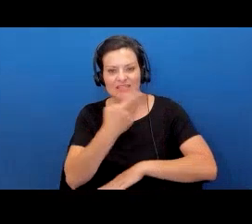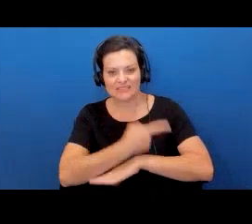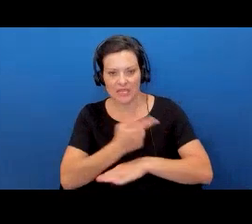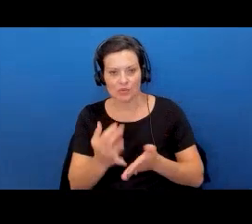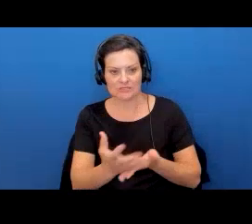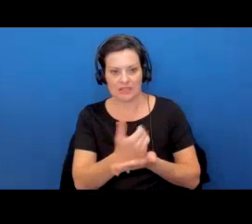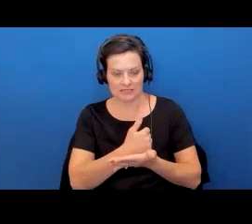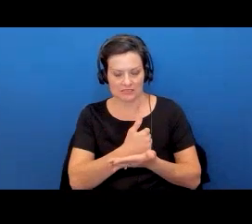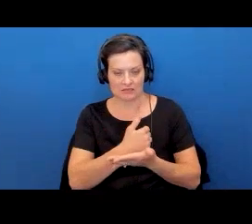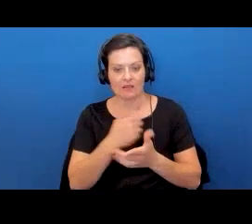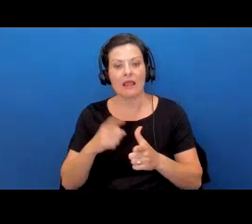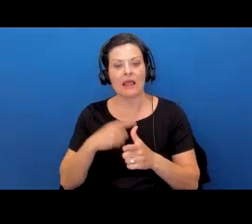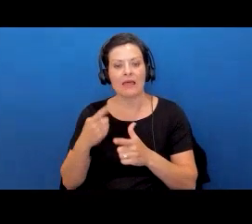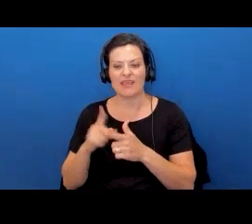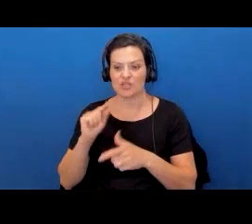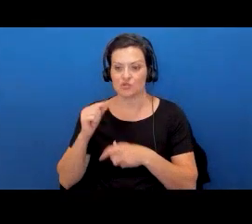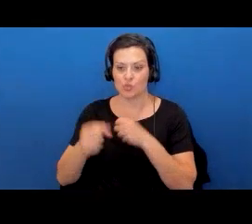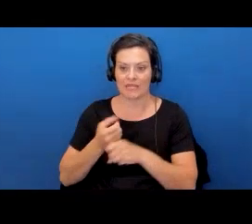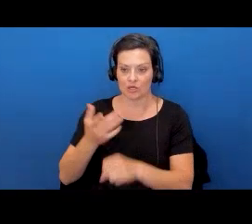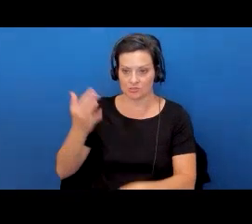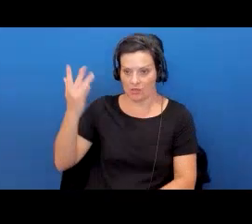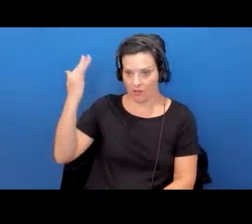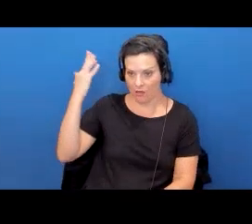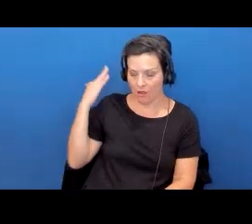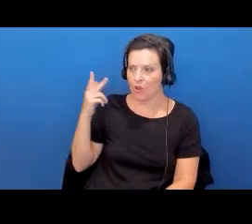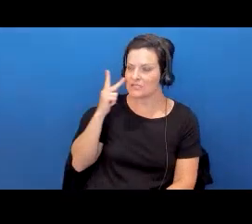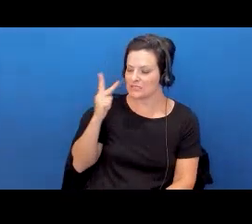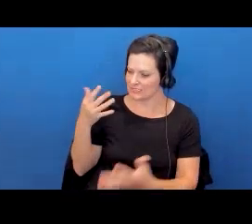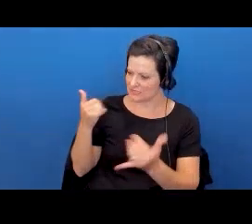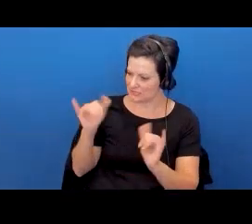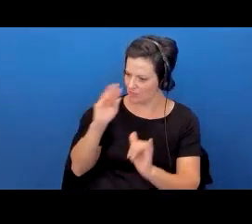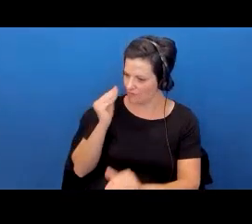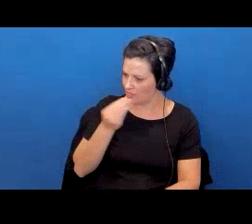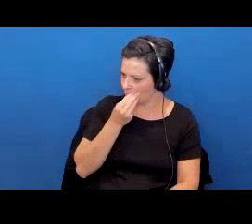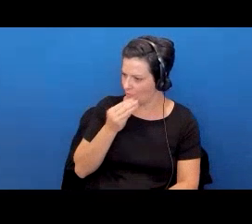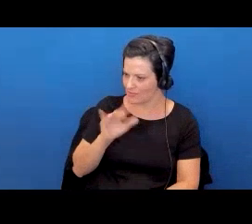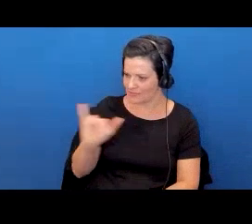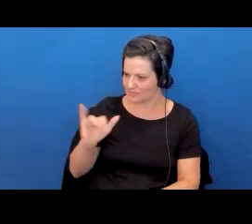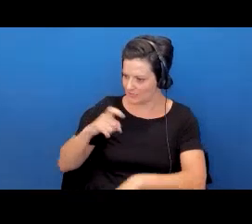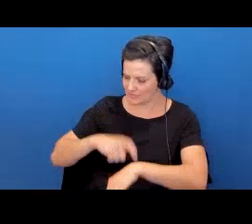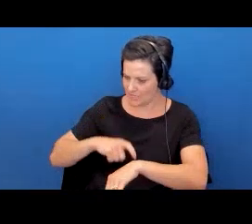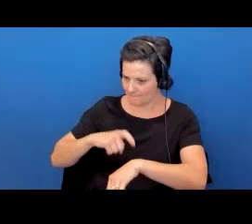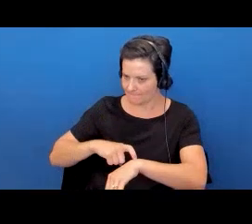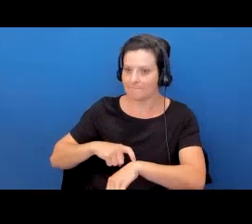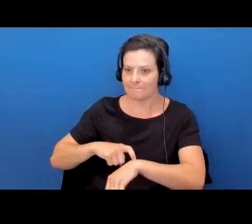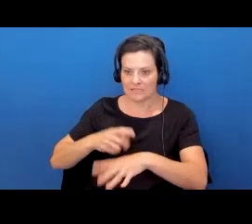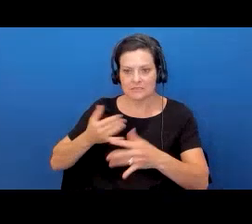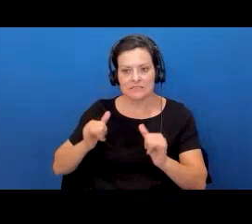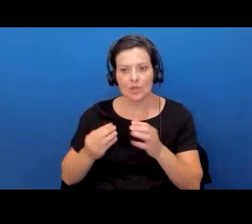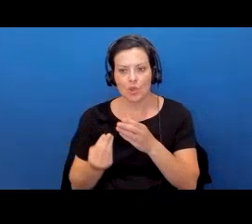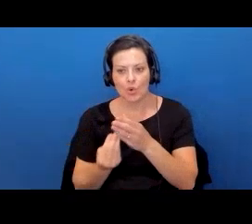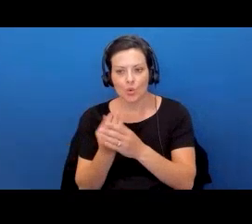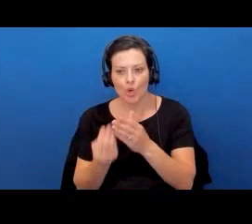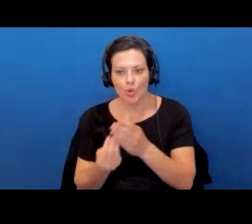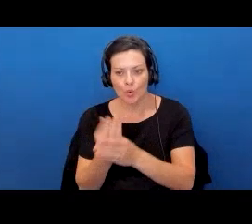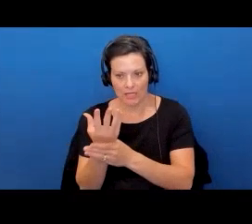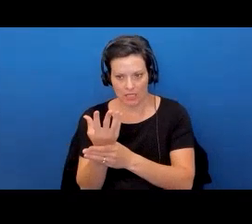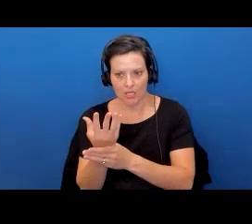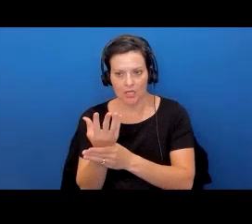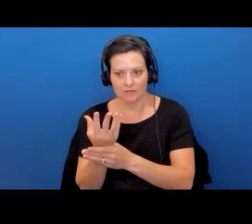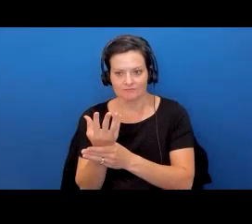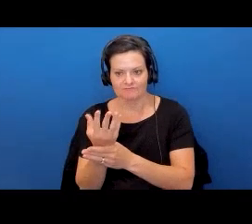then go back 20 years from then and see, is it still flowering within that same time period? Is it still growing there? That kind